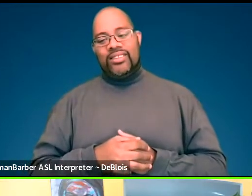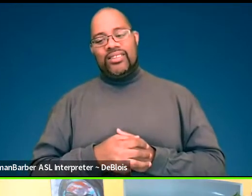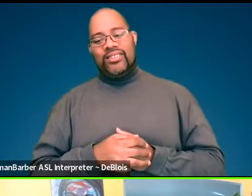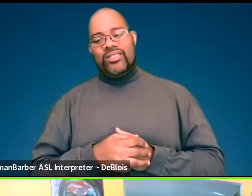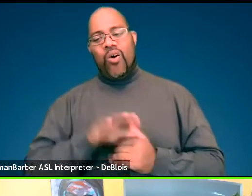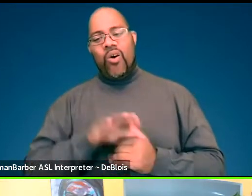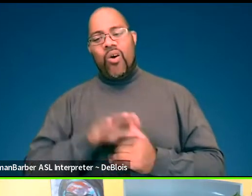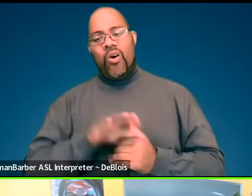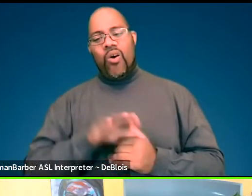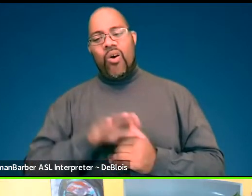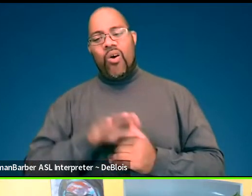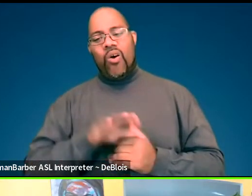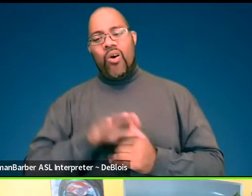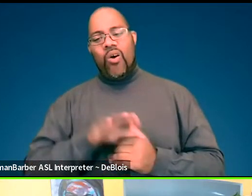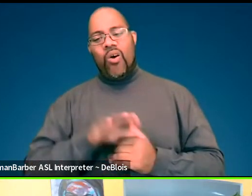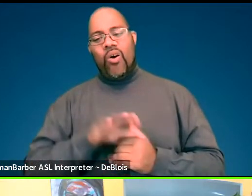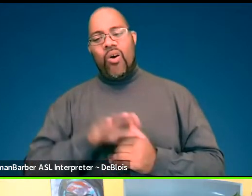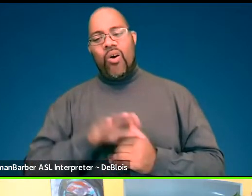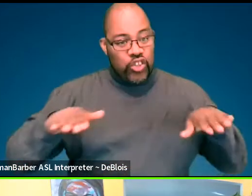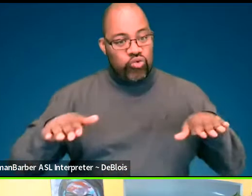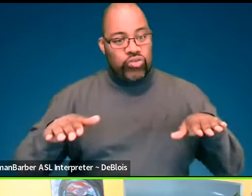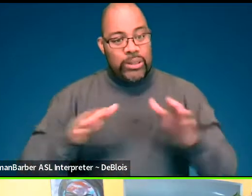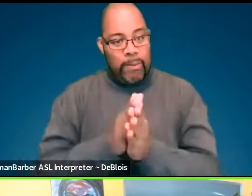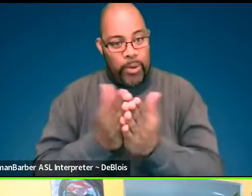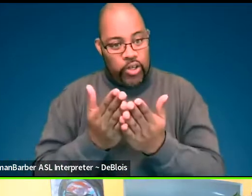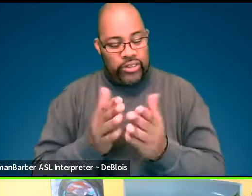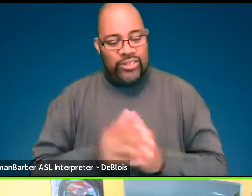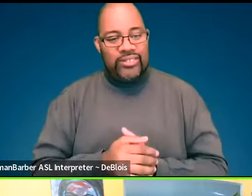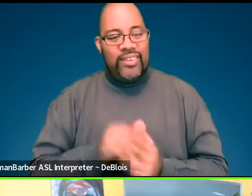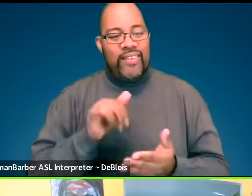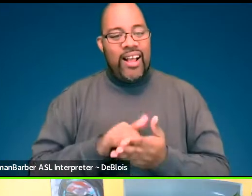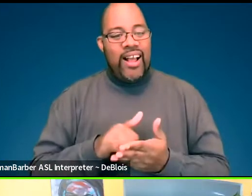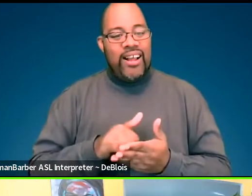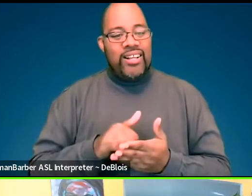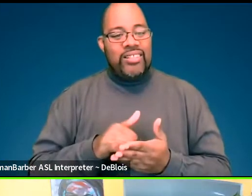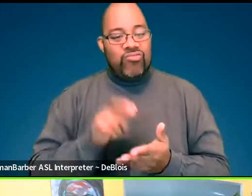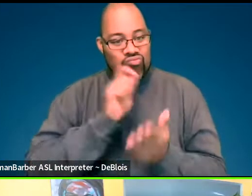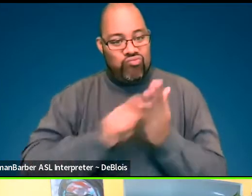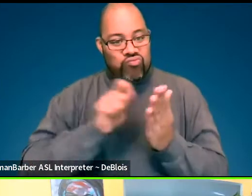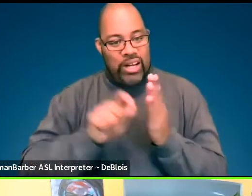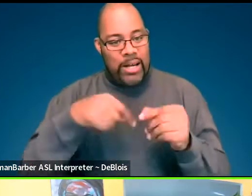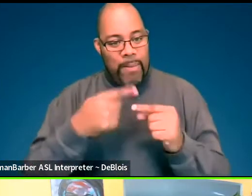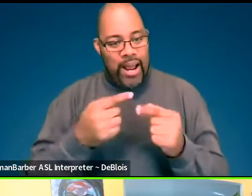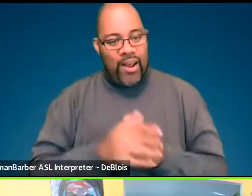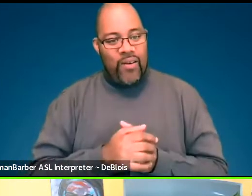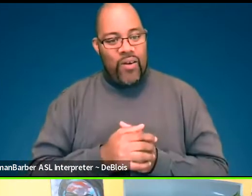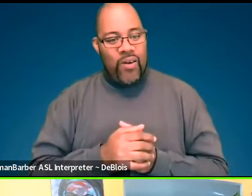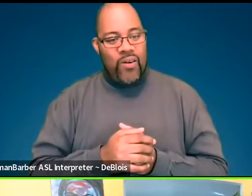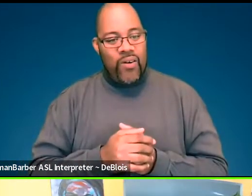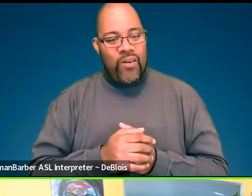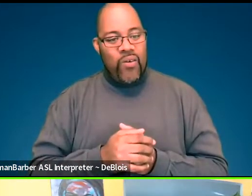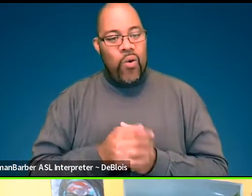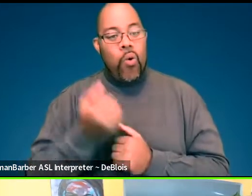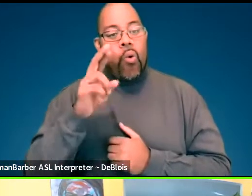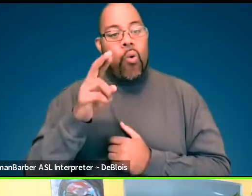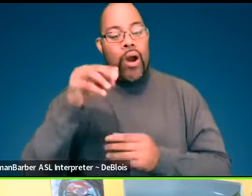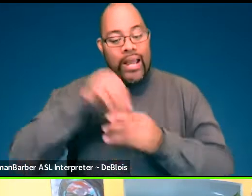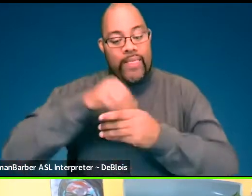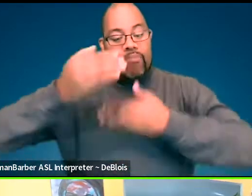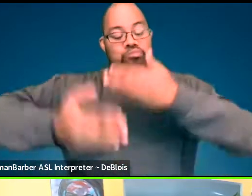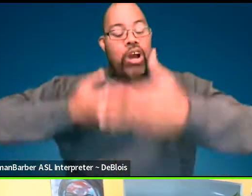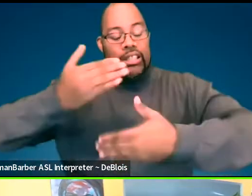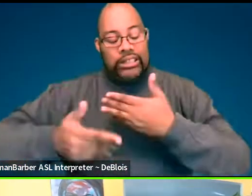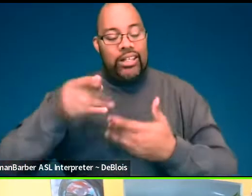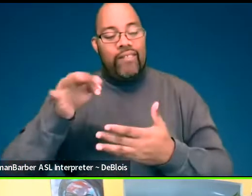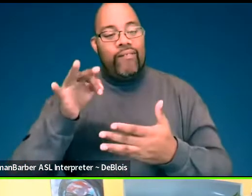the books, all of the children's books that have been written about or are in the process of